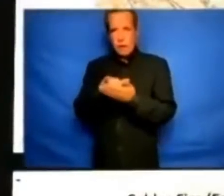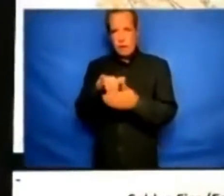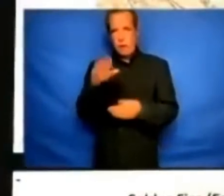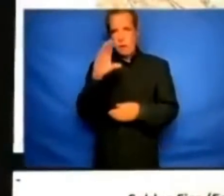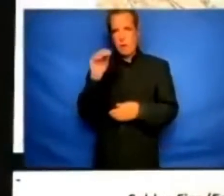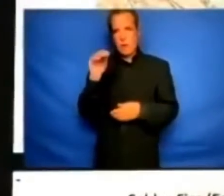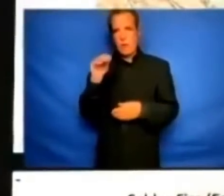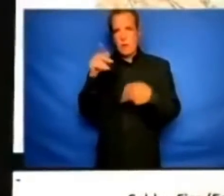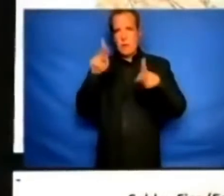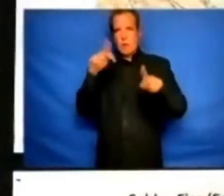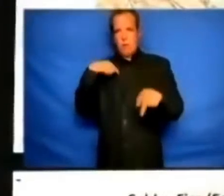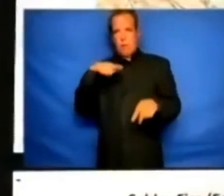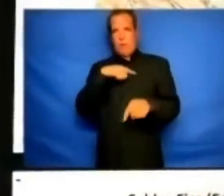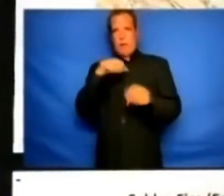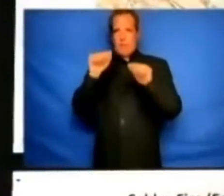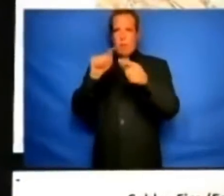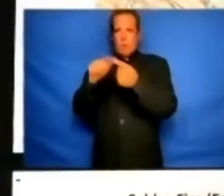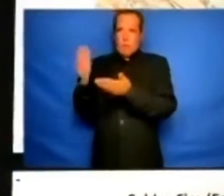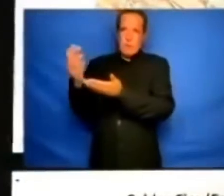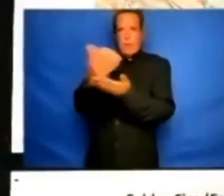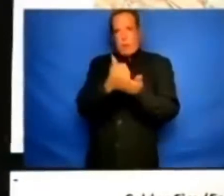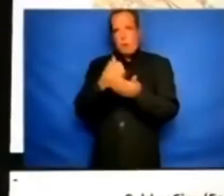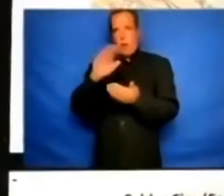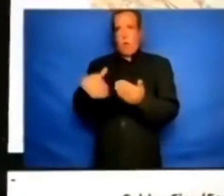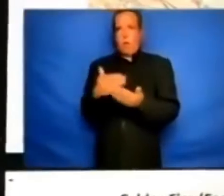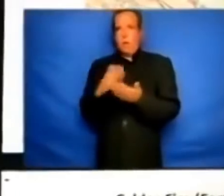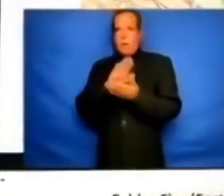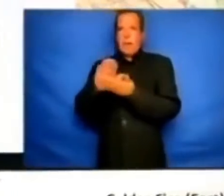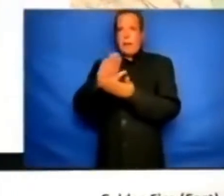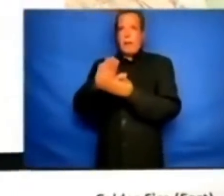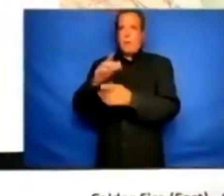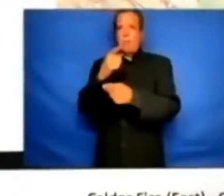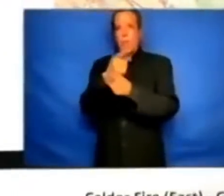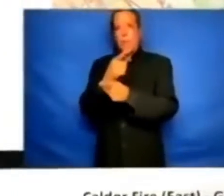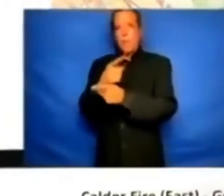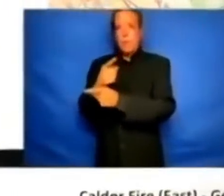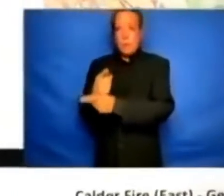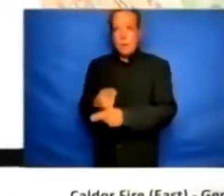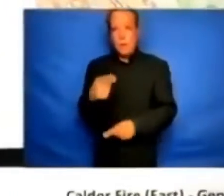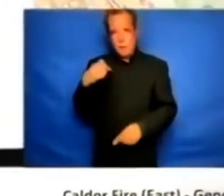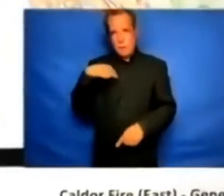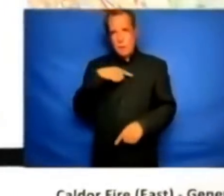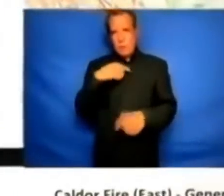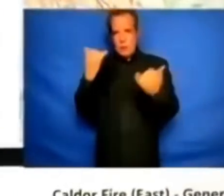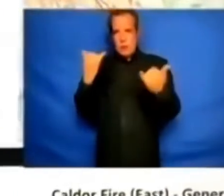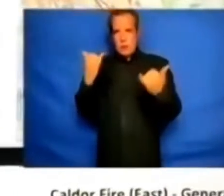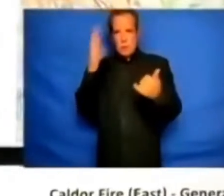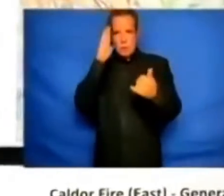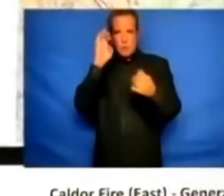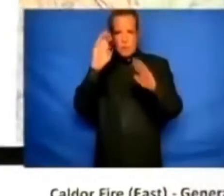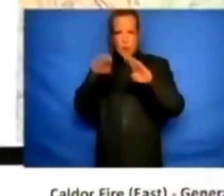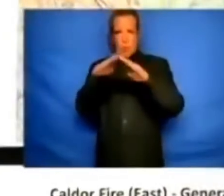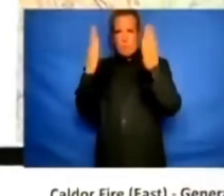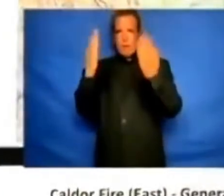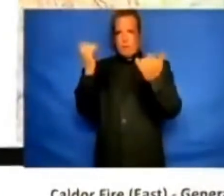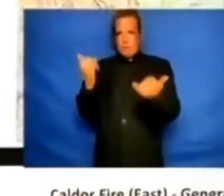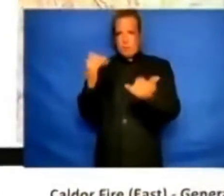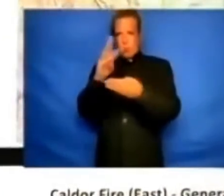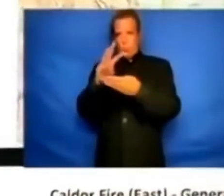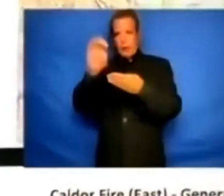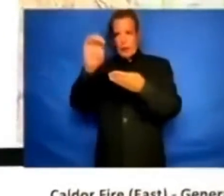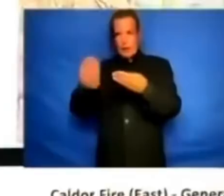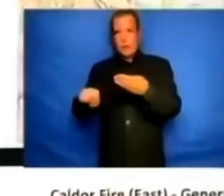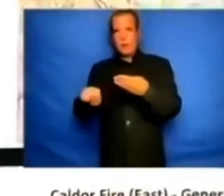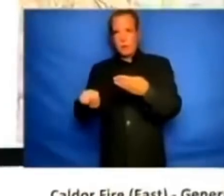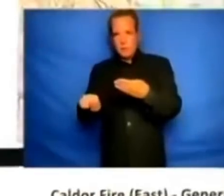for us to get collected properly. So we are going to be open this weekend at